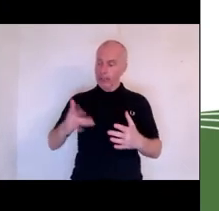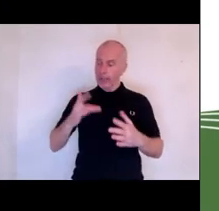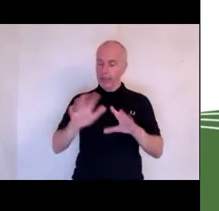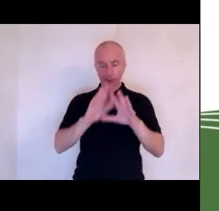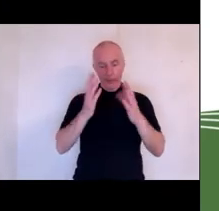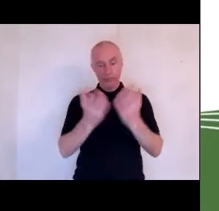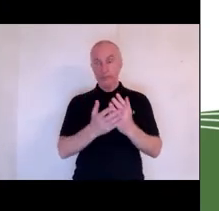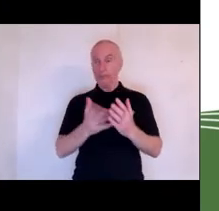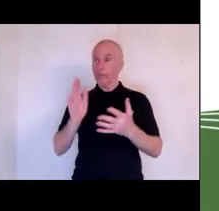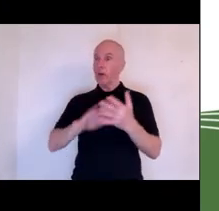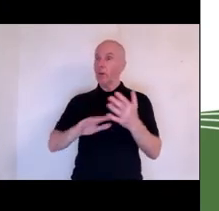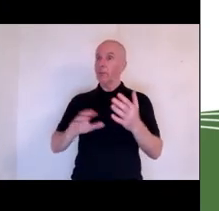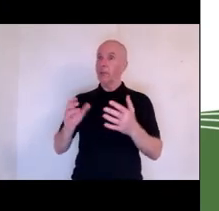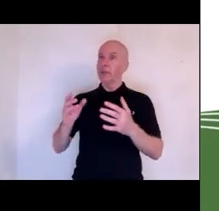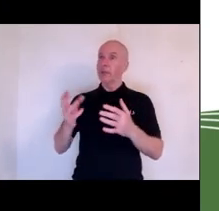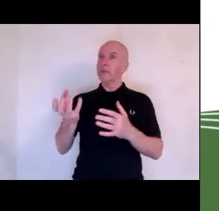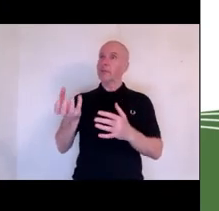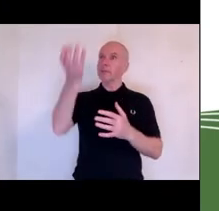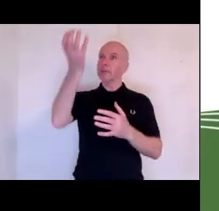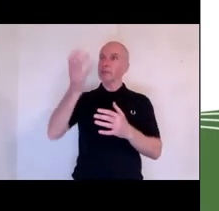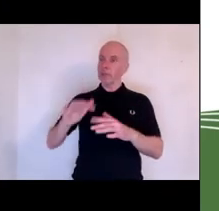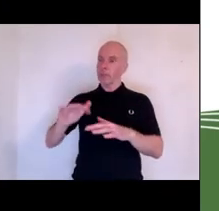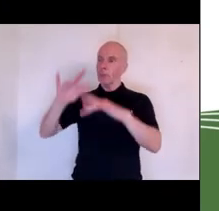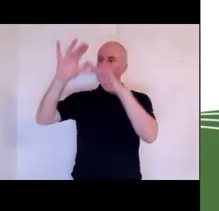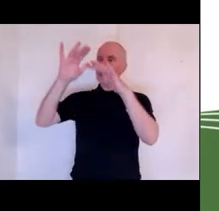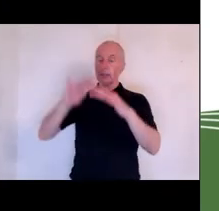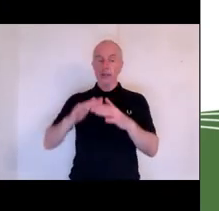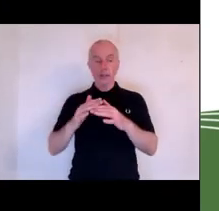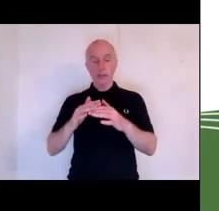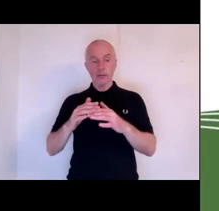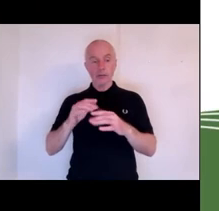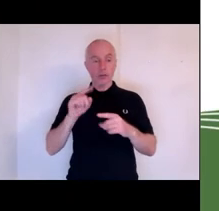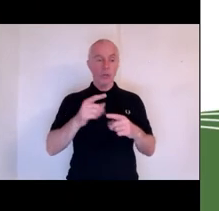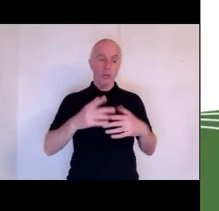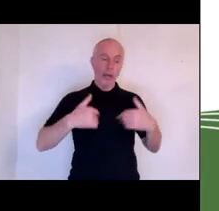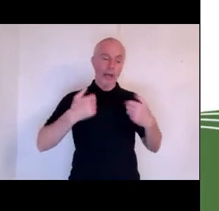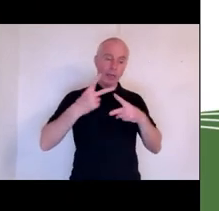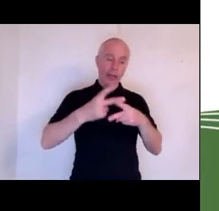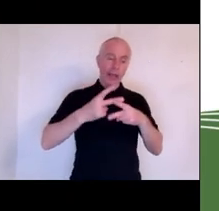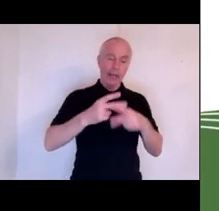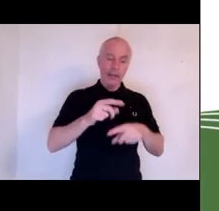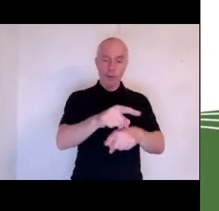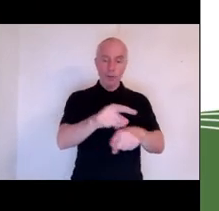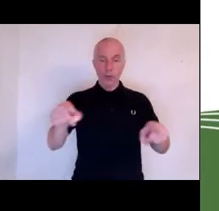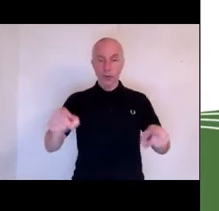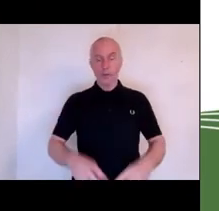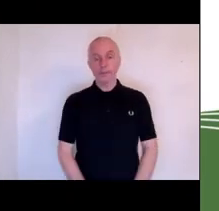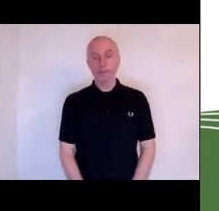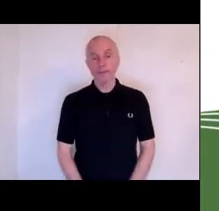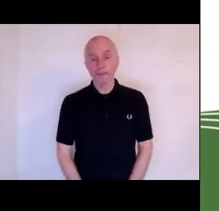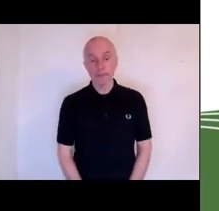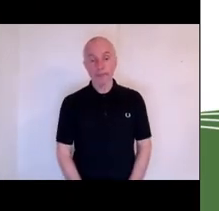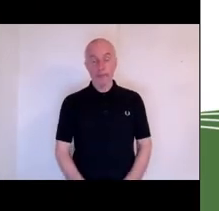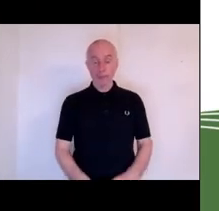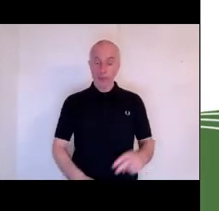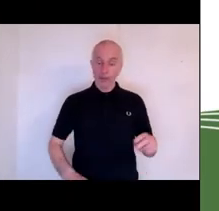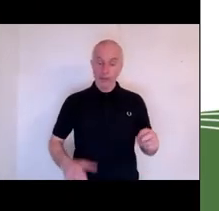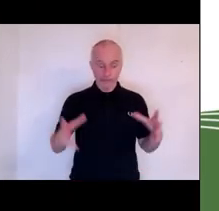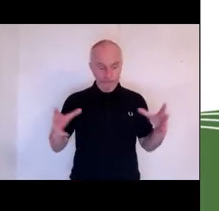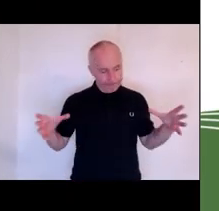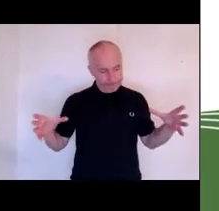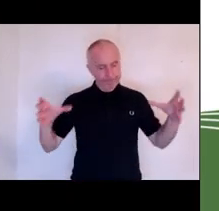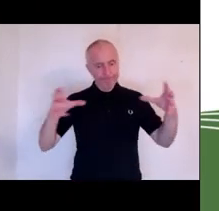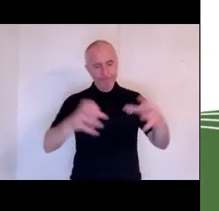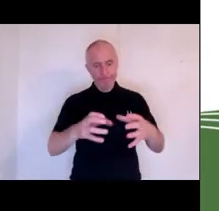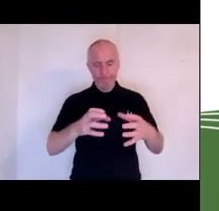detector to the healthcare that we all receive and how bringing all that data together and how